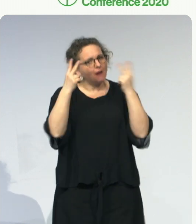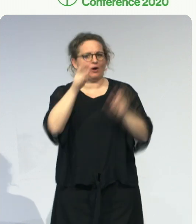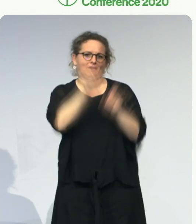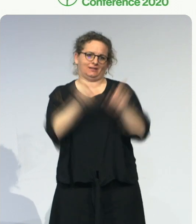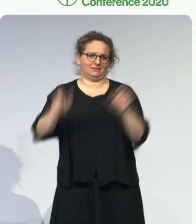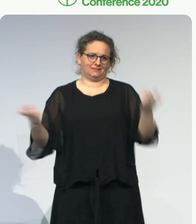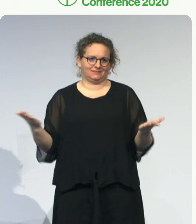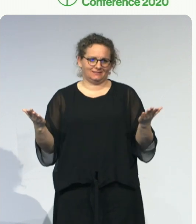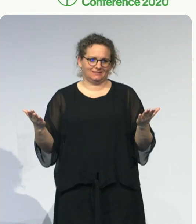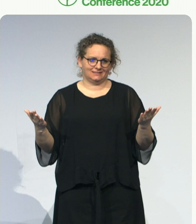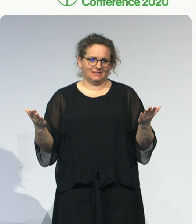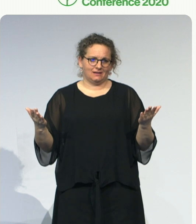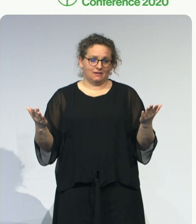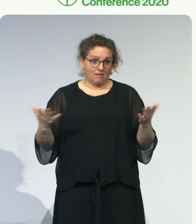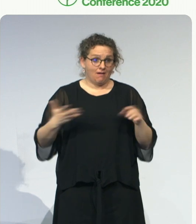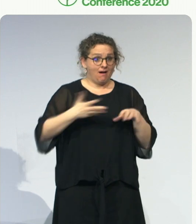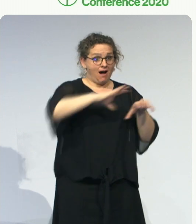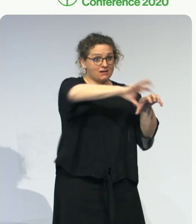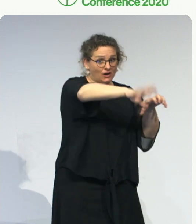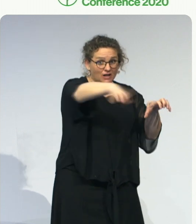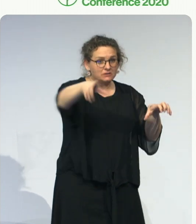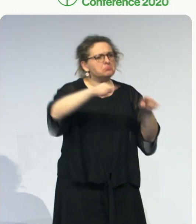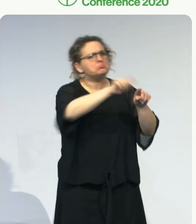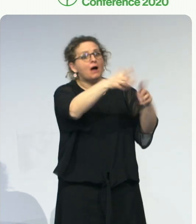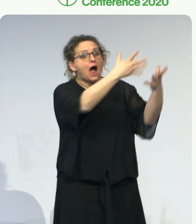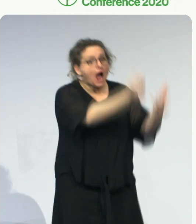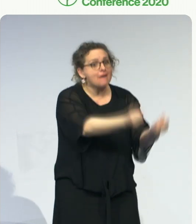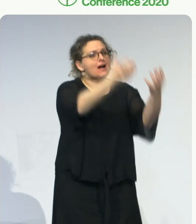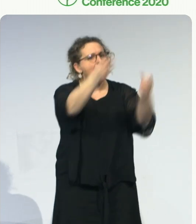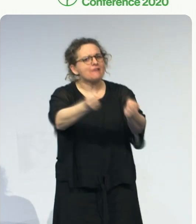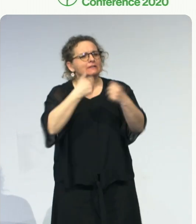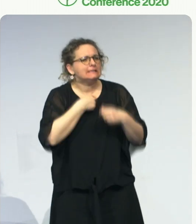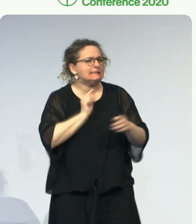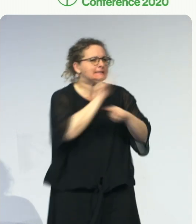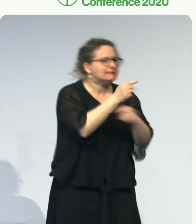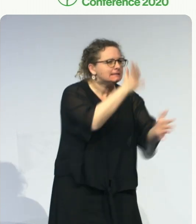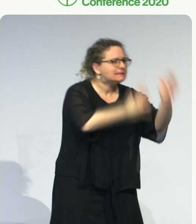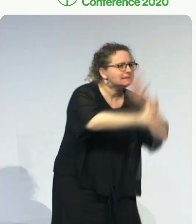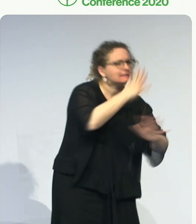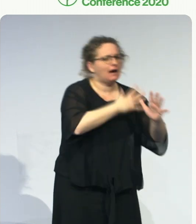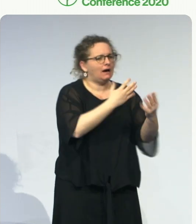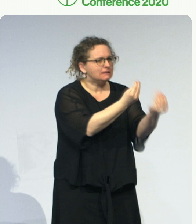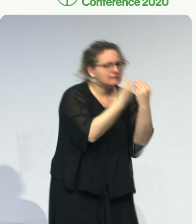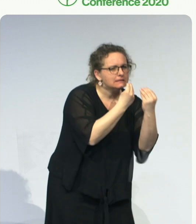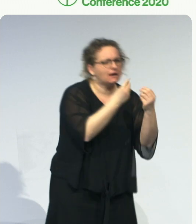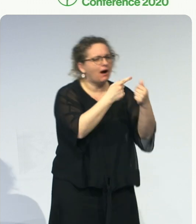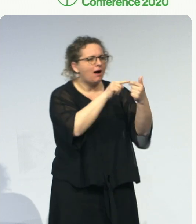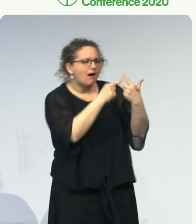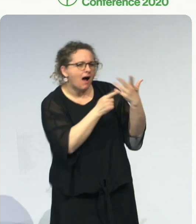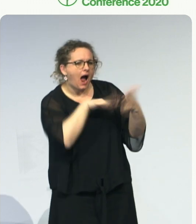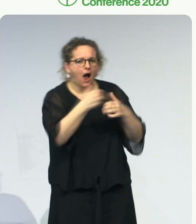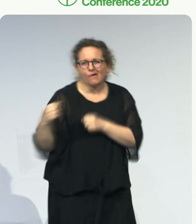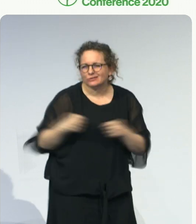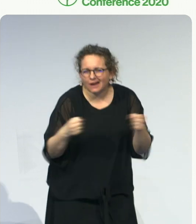the countries that have it must share it more freely with others, or at least to the greatest